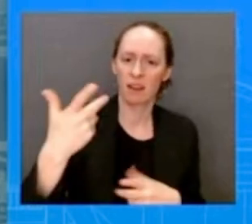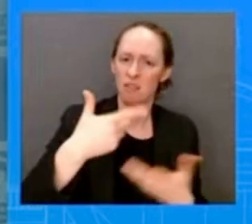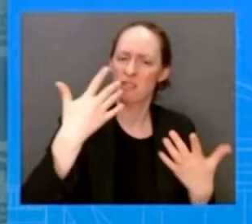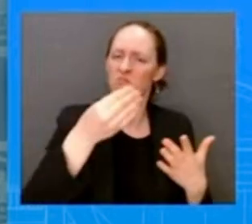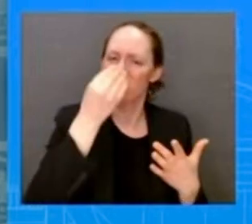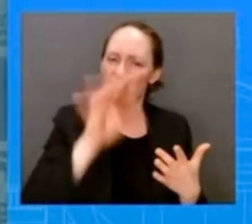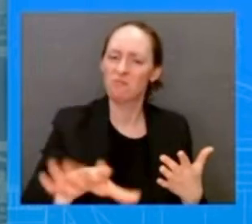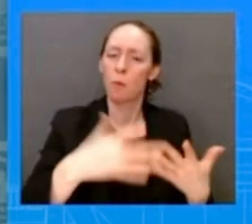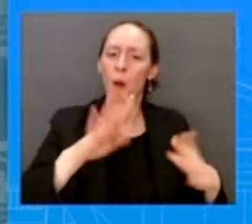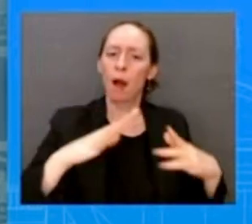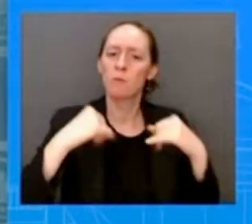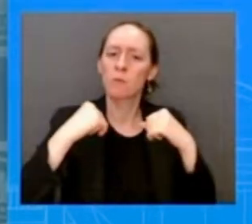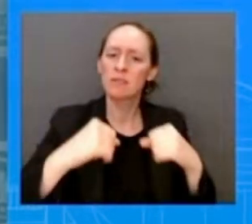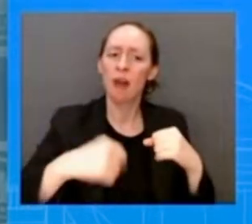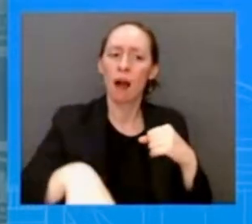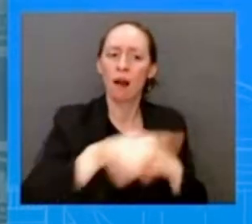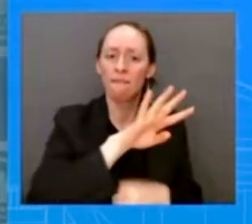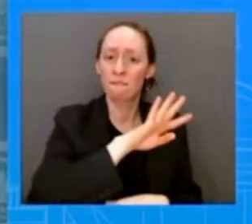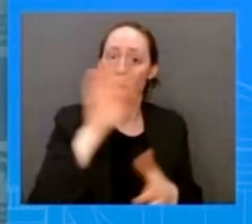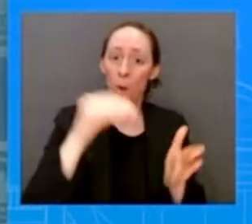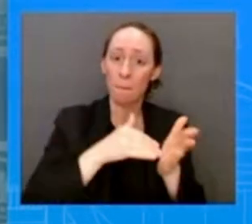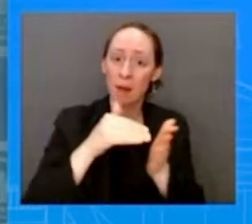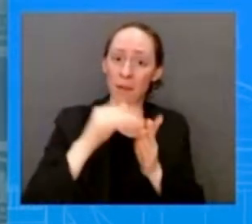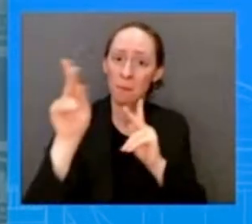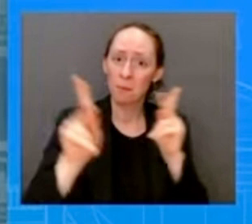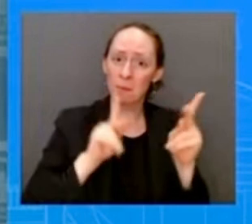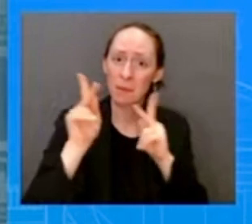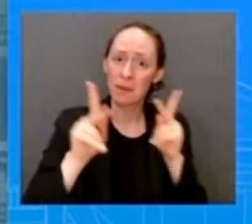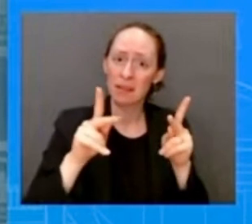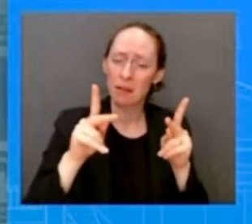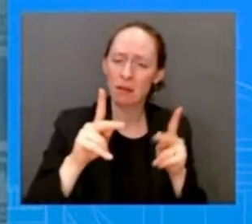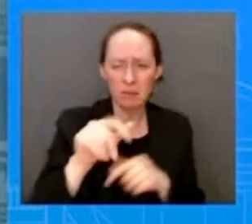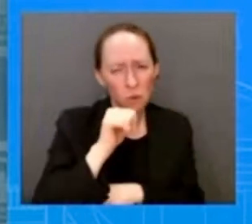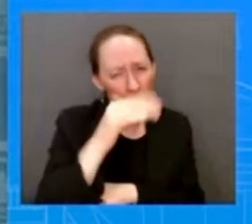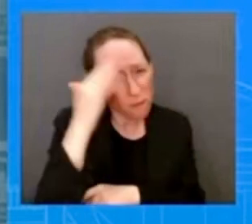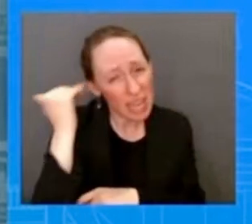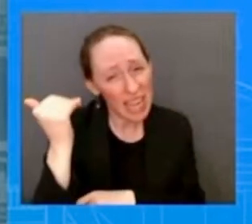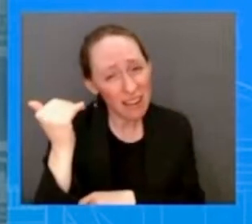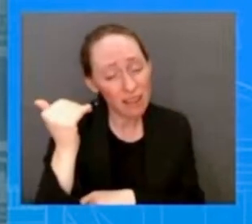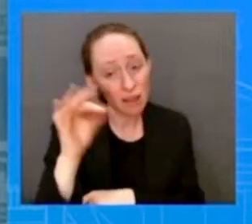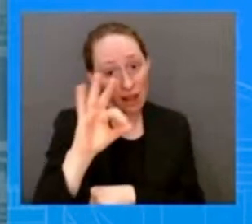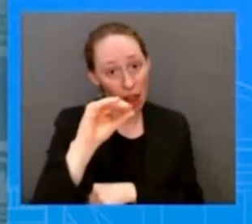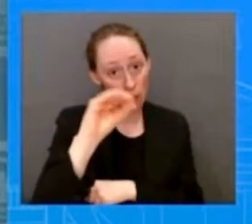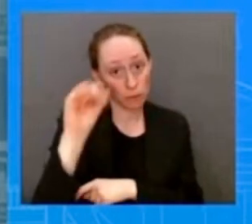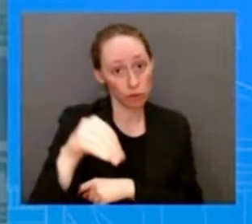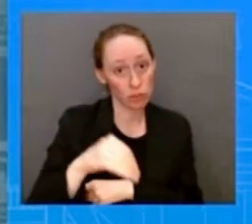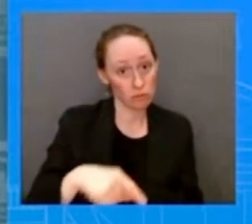million Americans that will get that. Let's not forget, 90% of folks that's going to